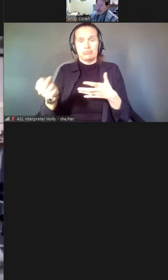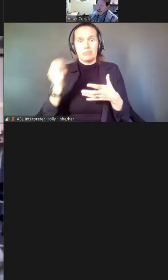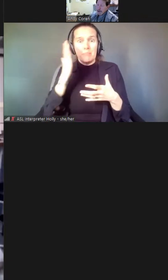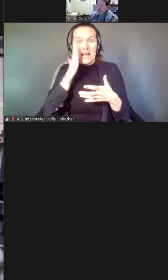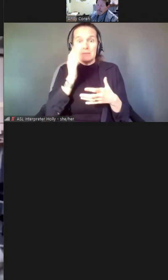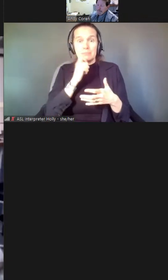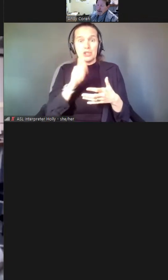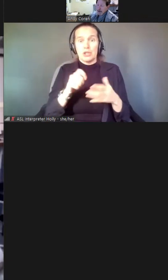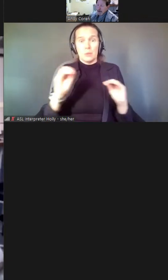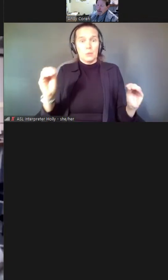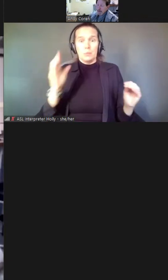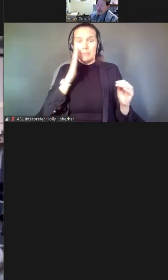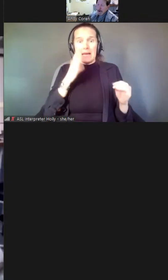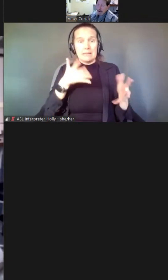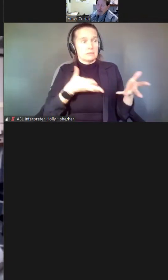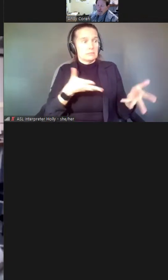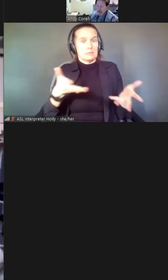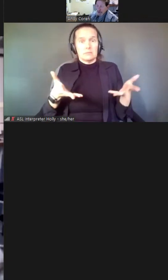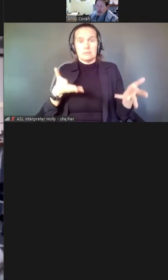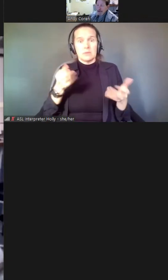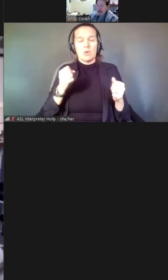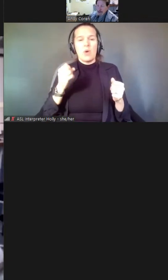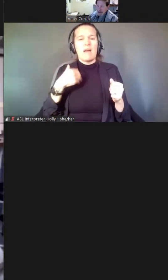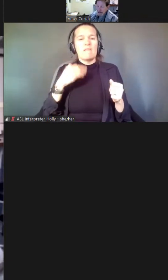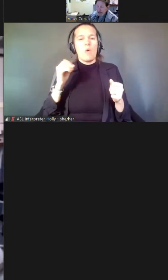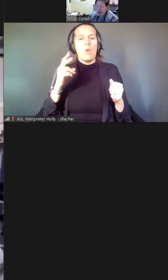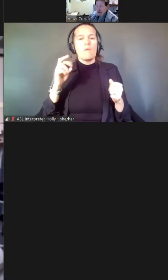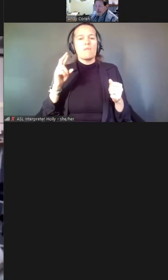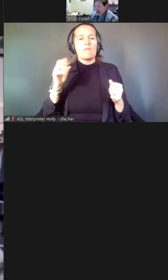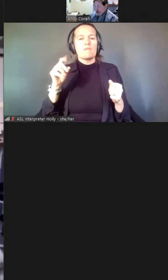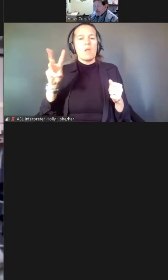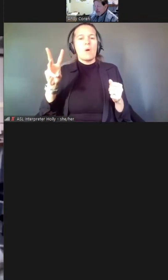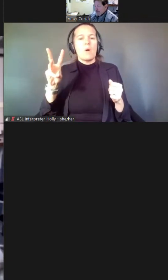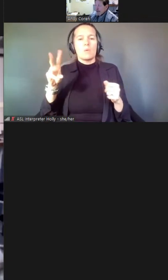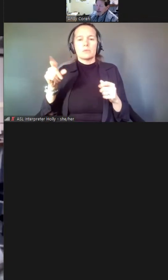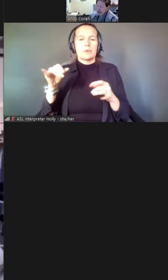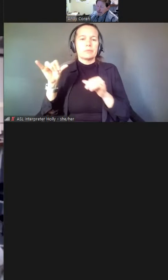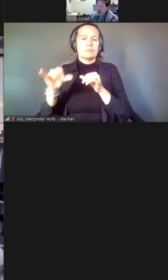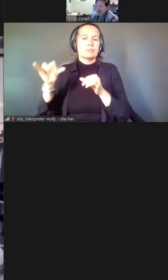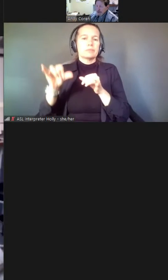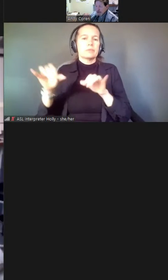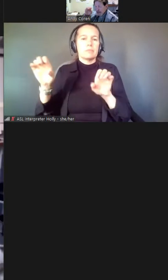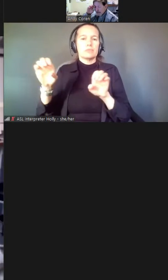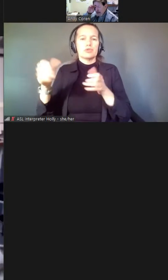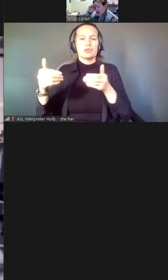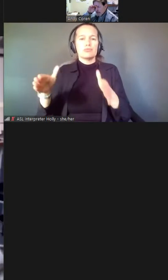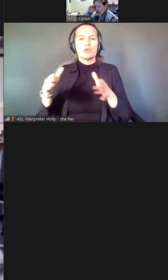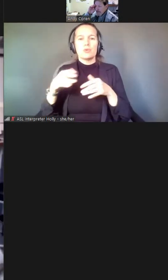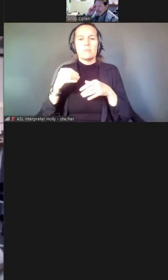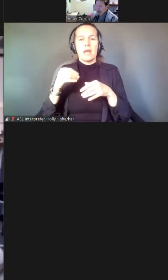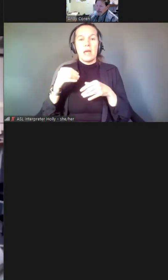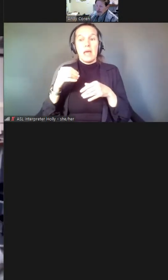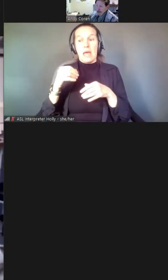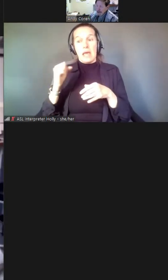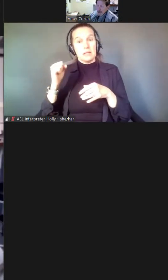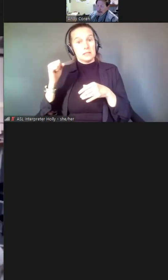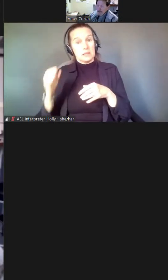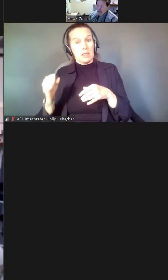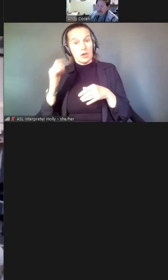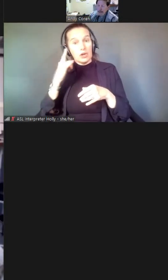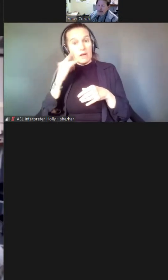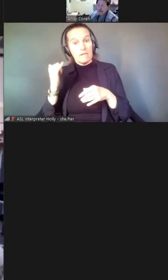they're just what we call overflow. They stay in the emergency room, and in other hospitals down south,